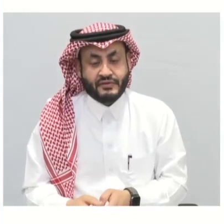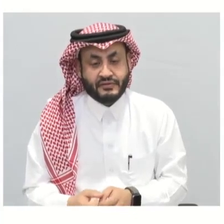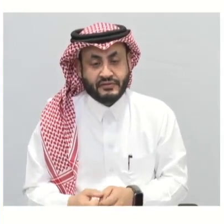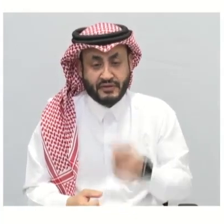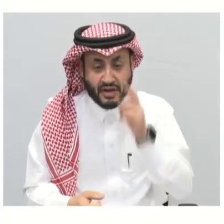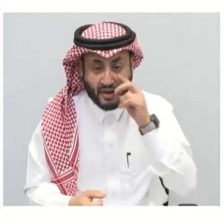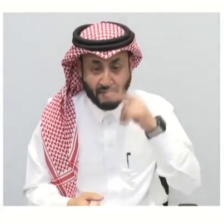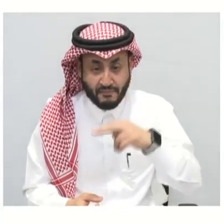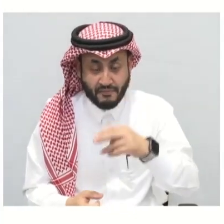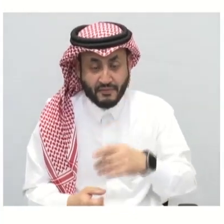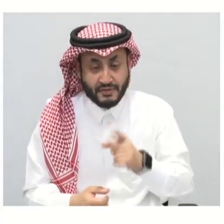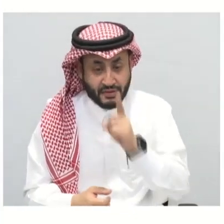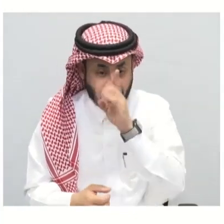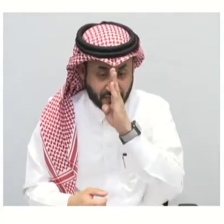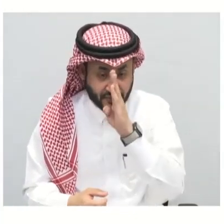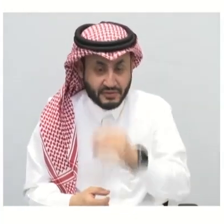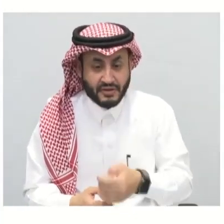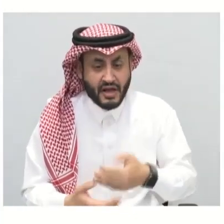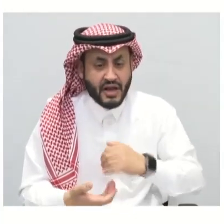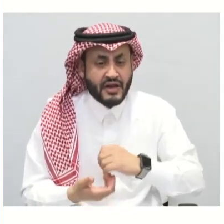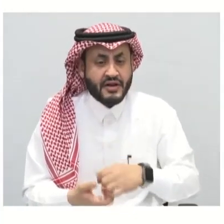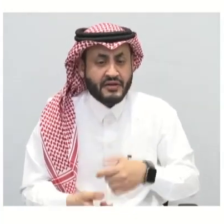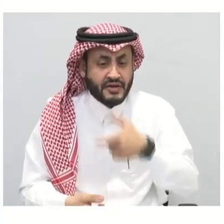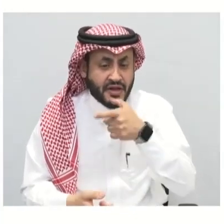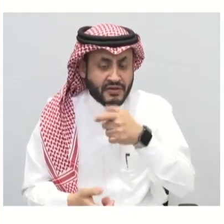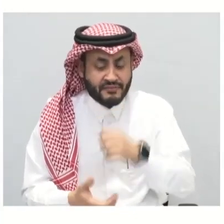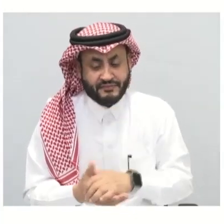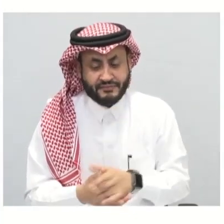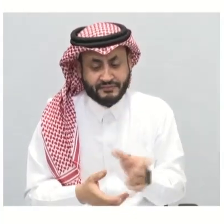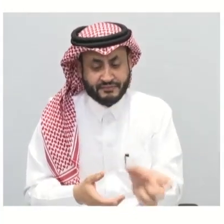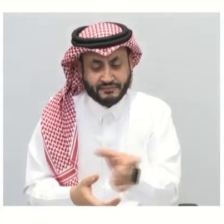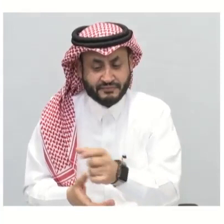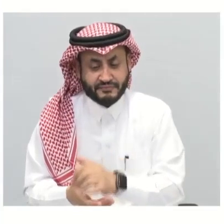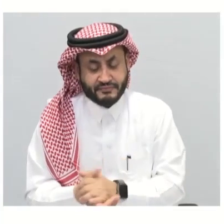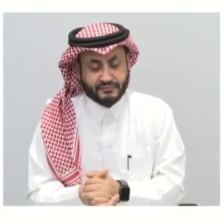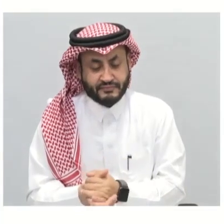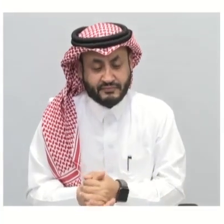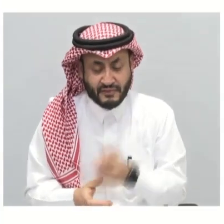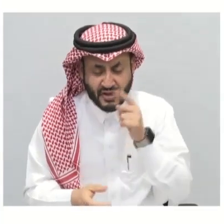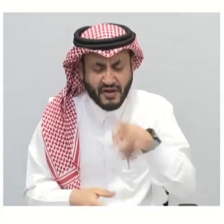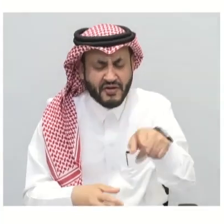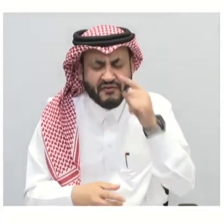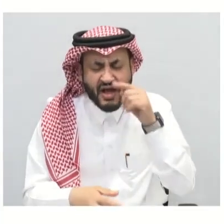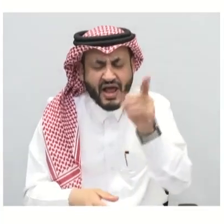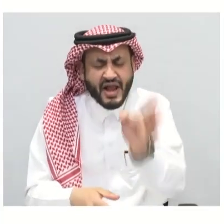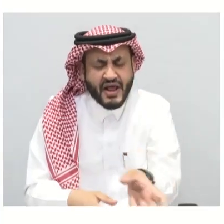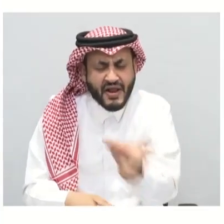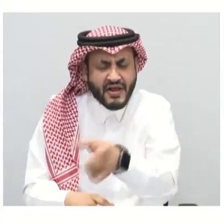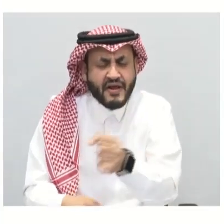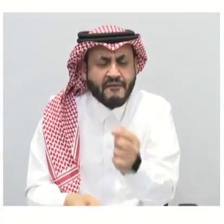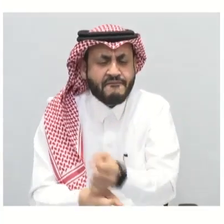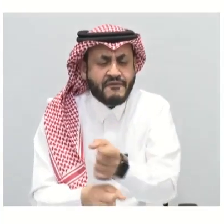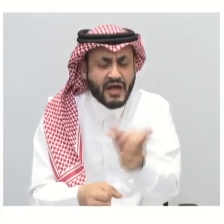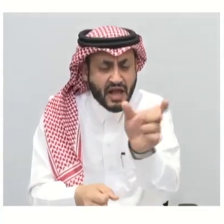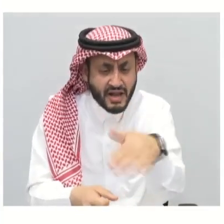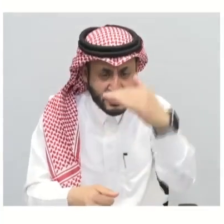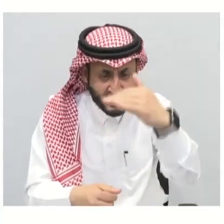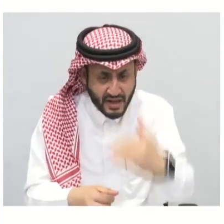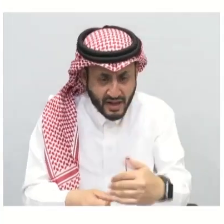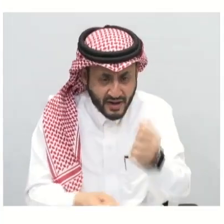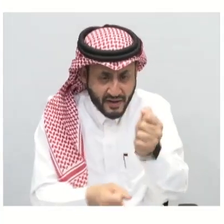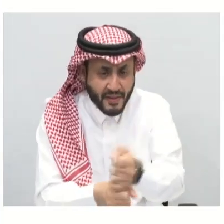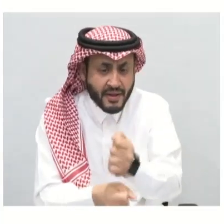Wednesday, Thursday. And as you can see, under each day, you will see actions. Under each day,